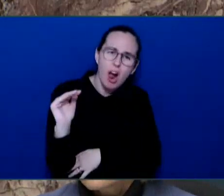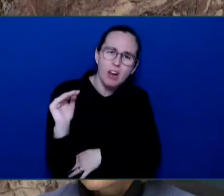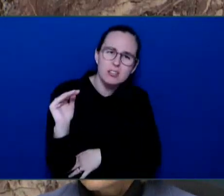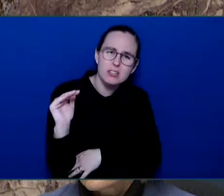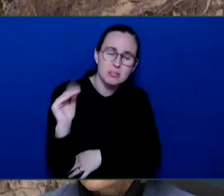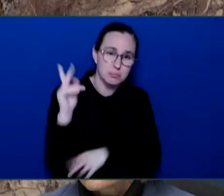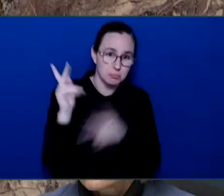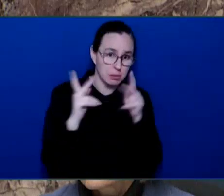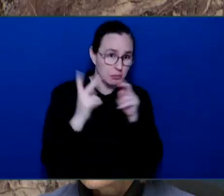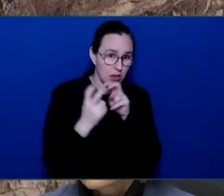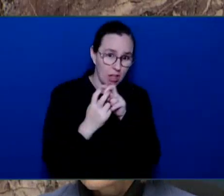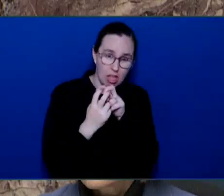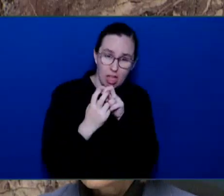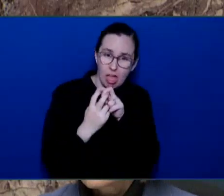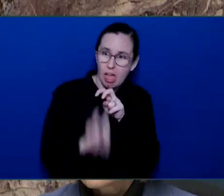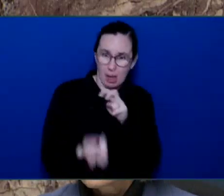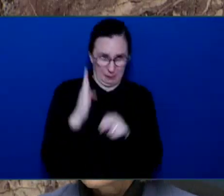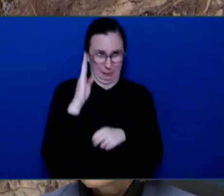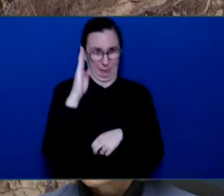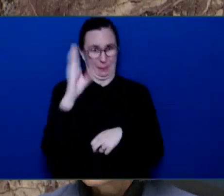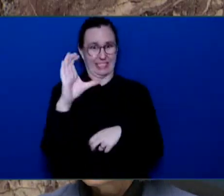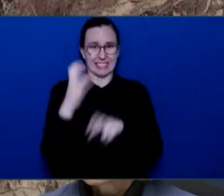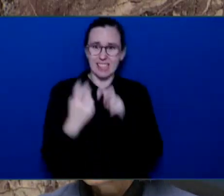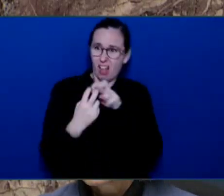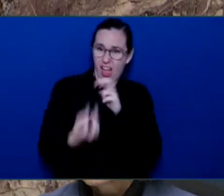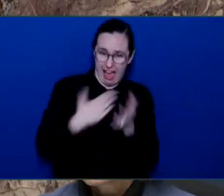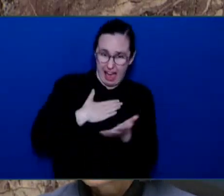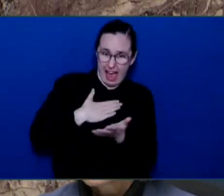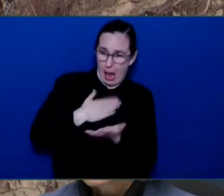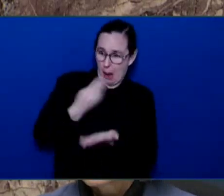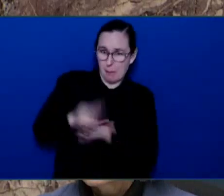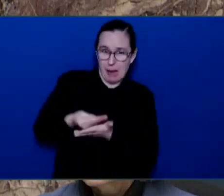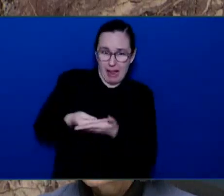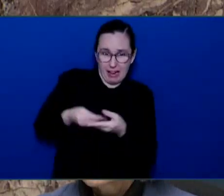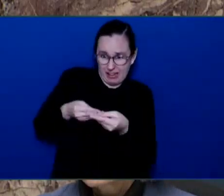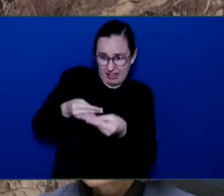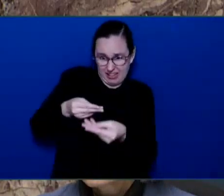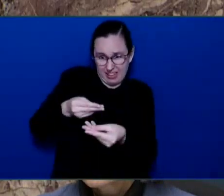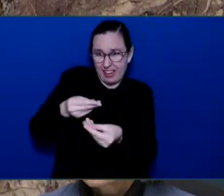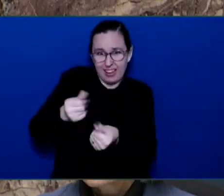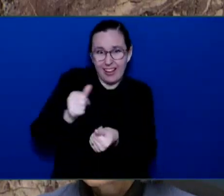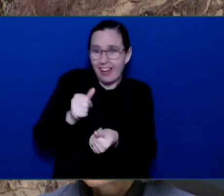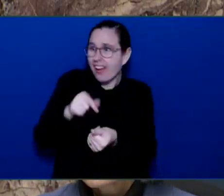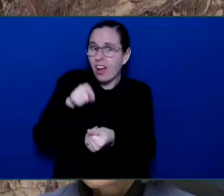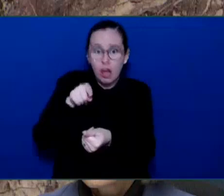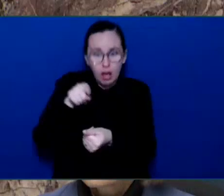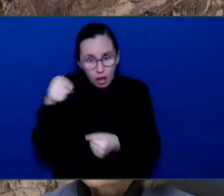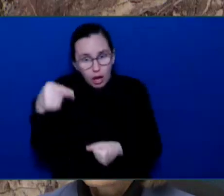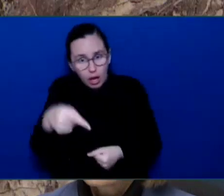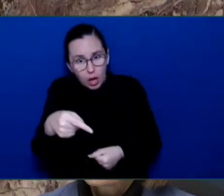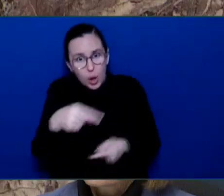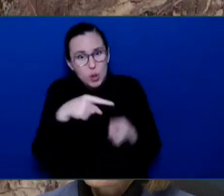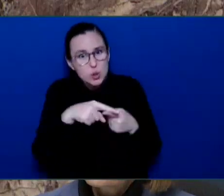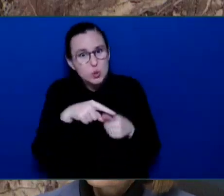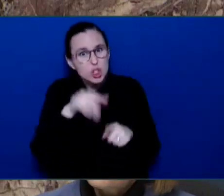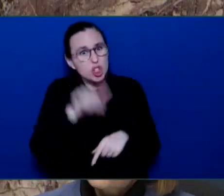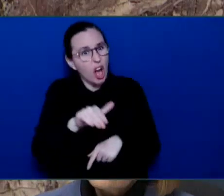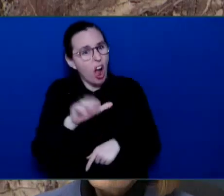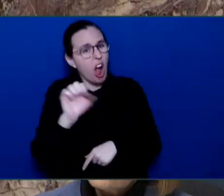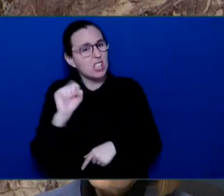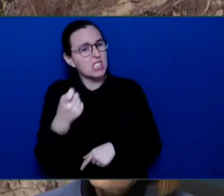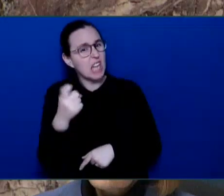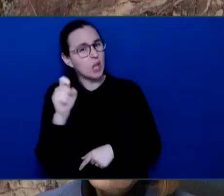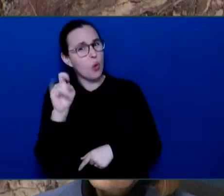dollars continue to be paid to a child sex offender after he was arrested. So will the Premier